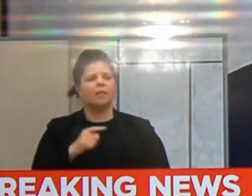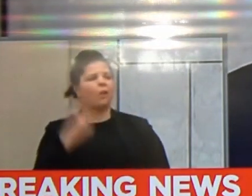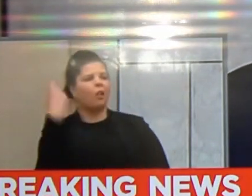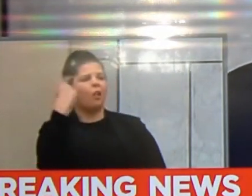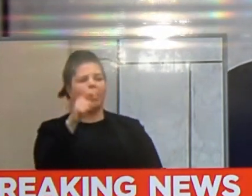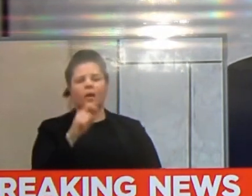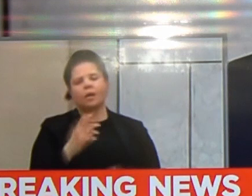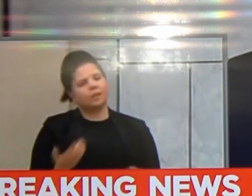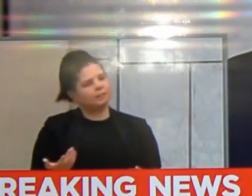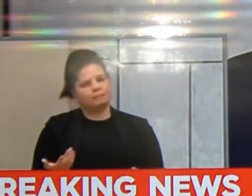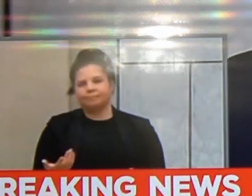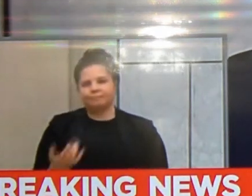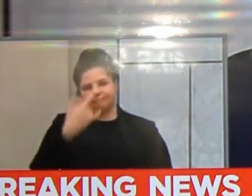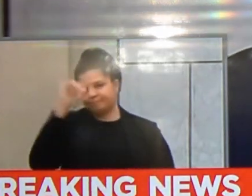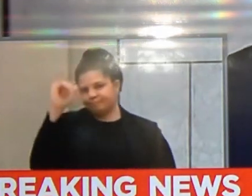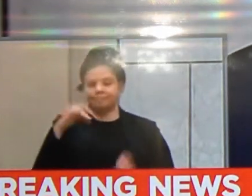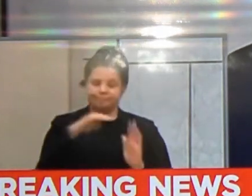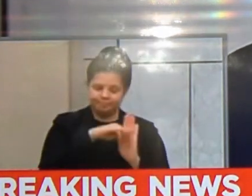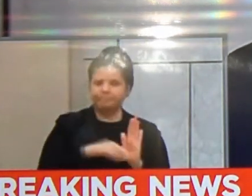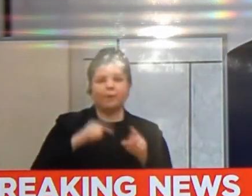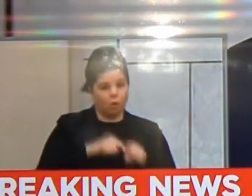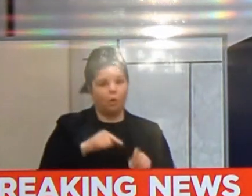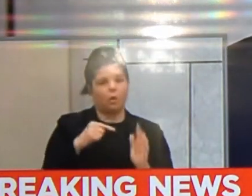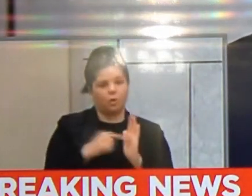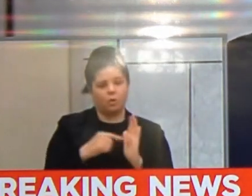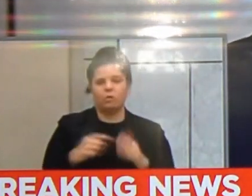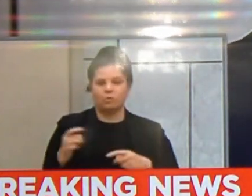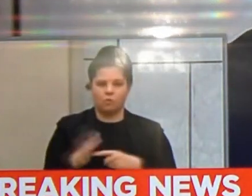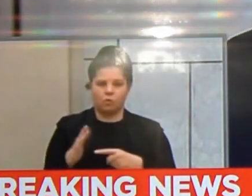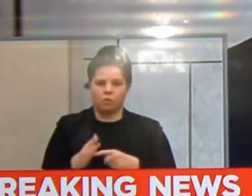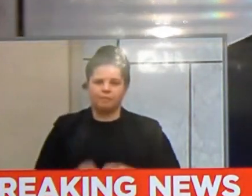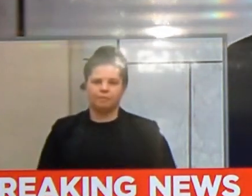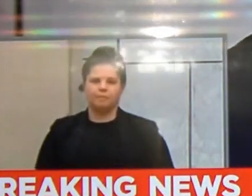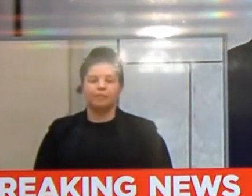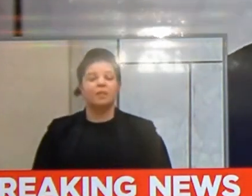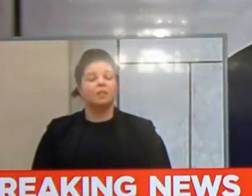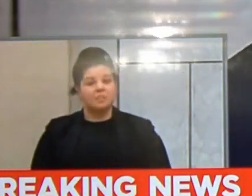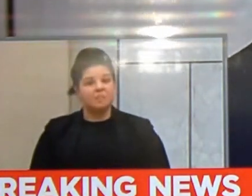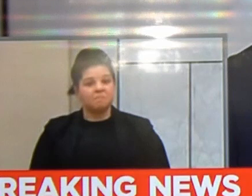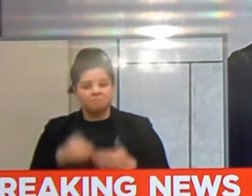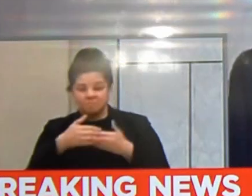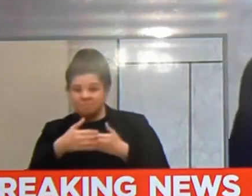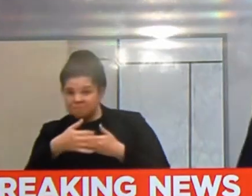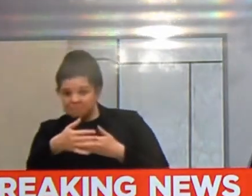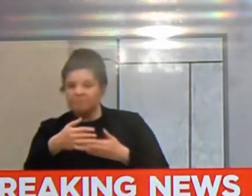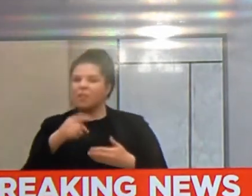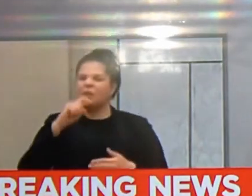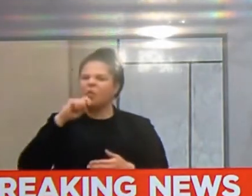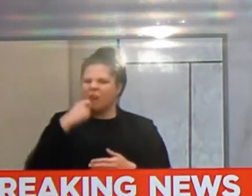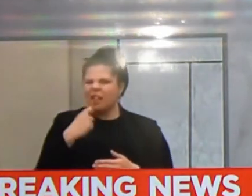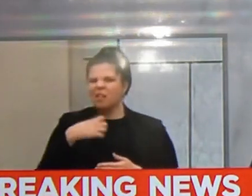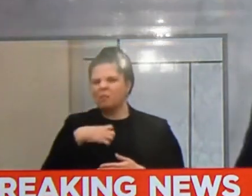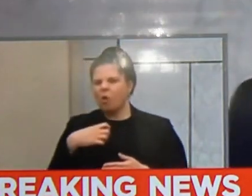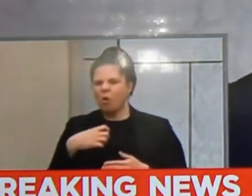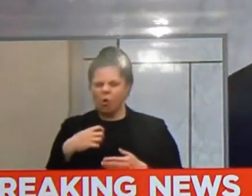cold. So with those measures, we are looking forward to make further progress. States would also, under